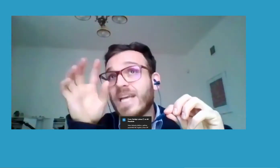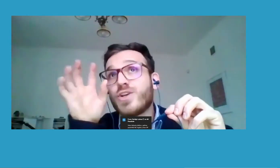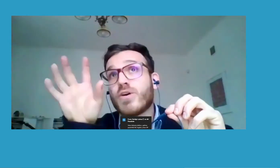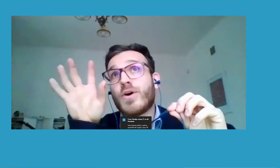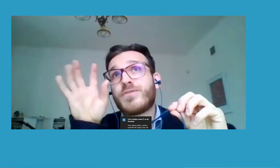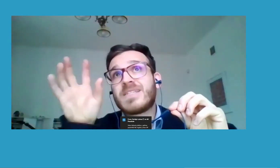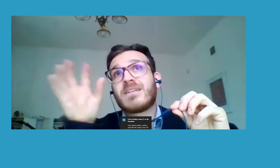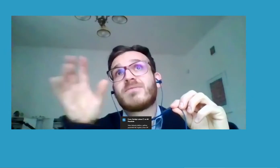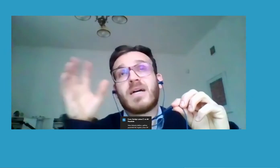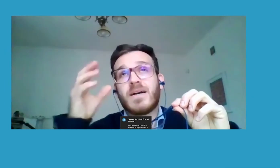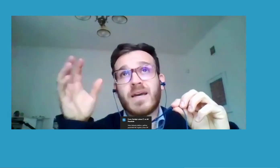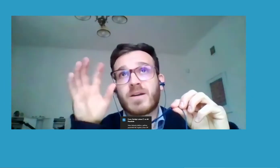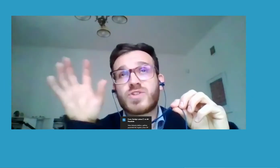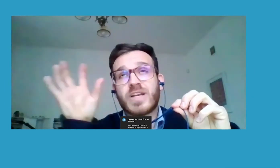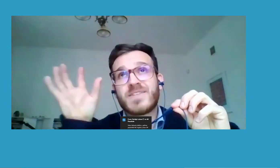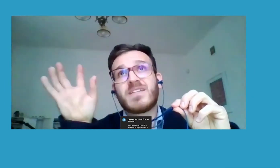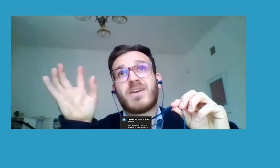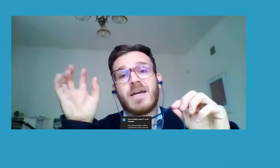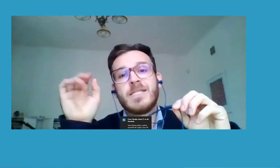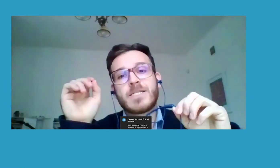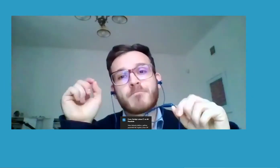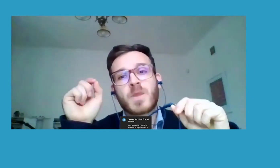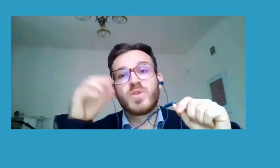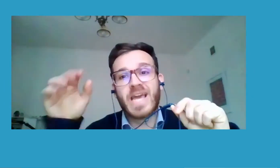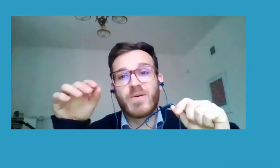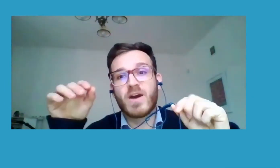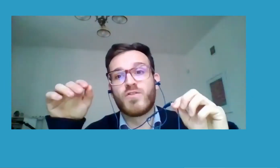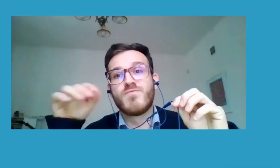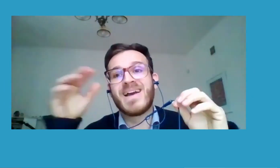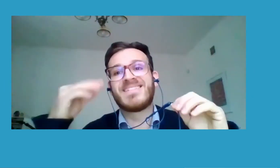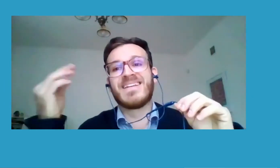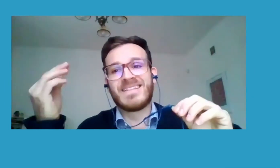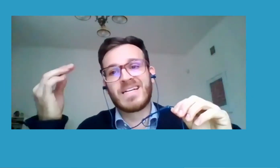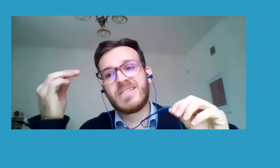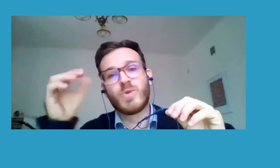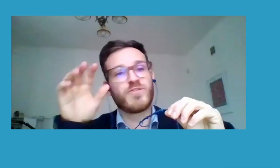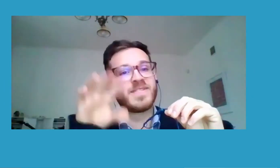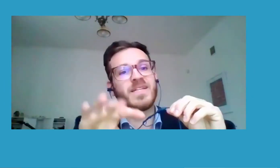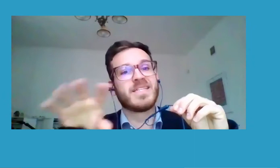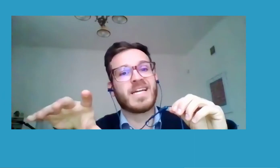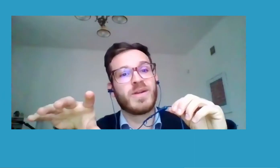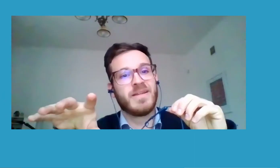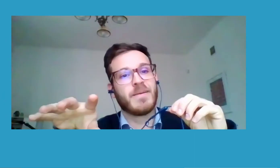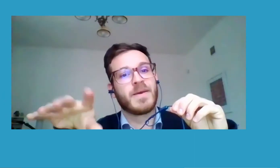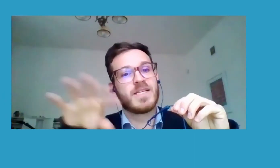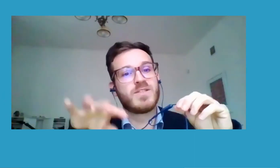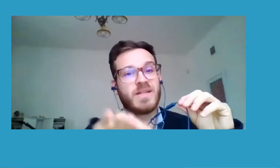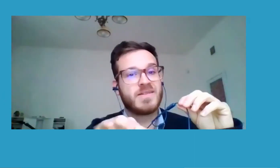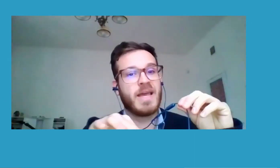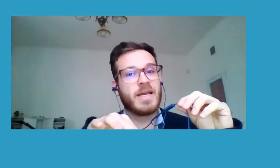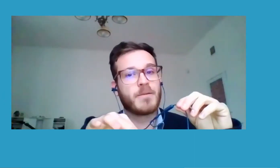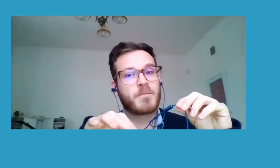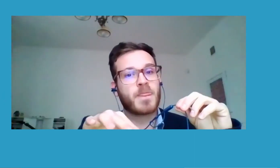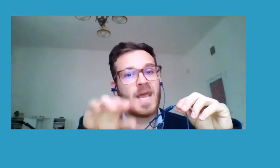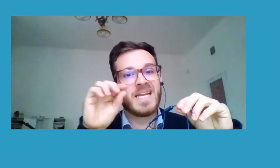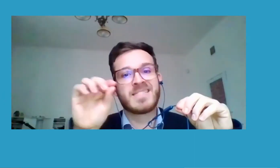expanded this obligation on concerning physical violence to the area of mental integrity, where physical integrity is